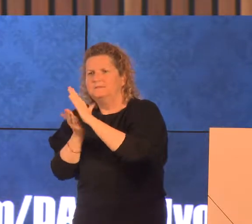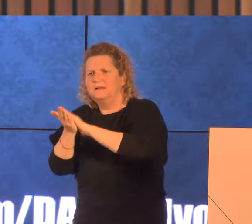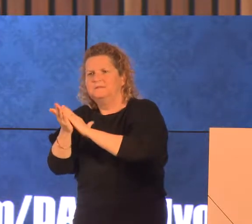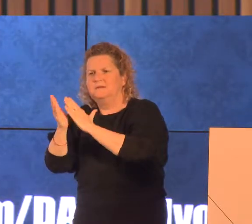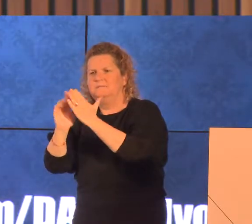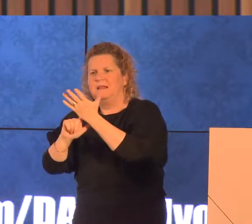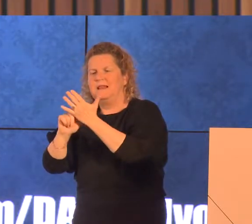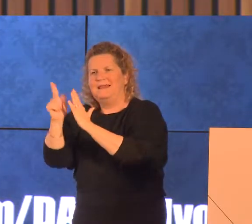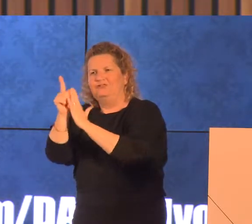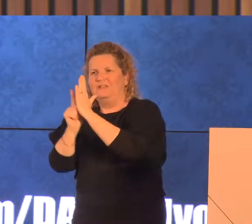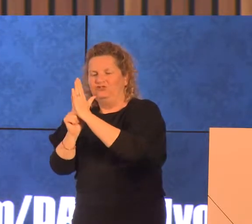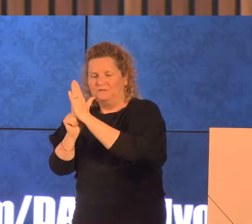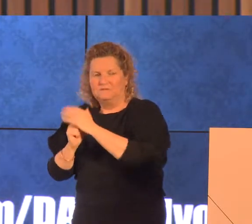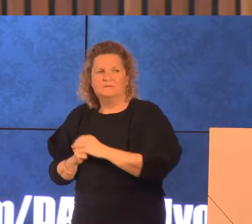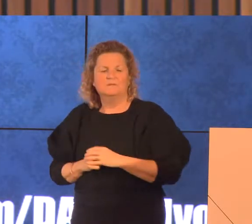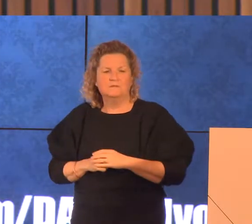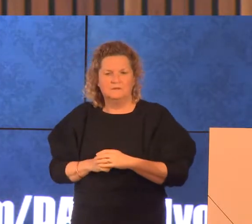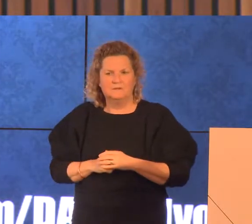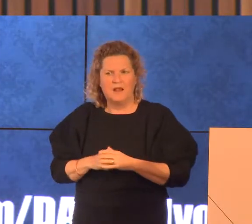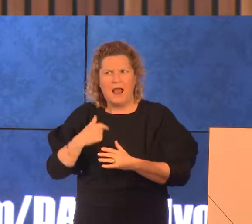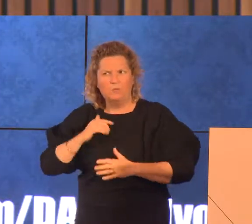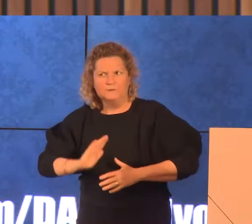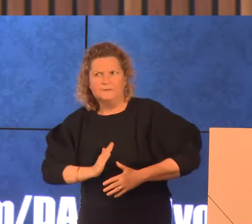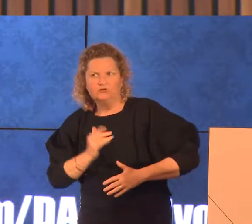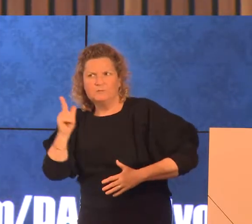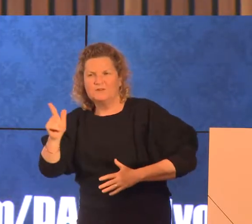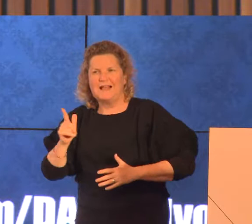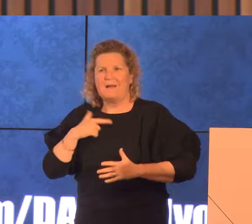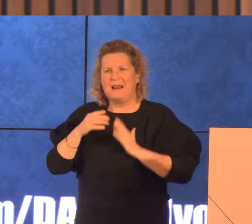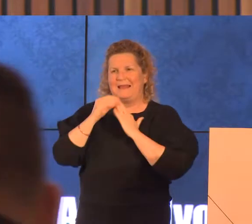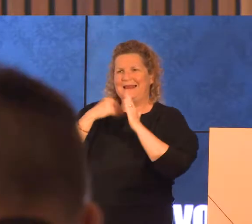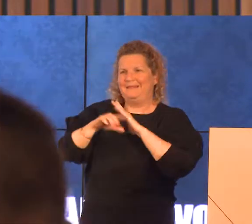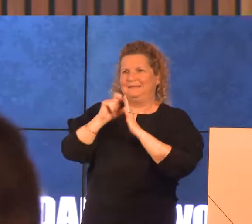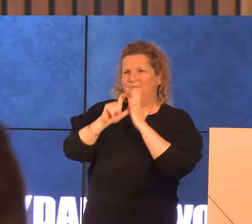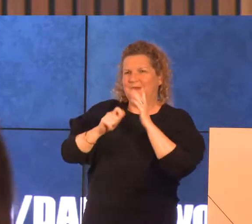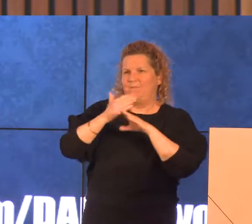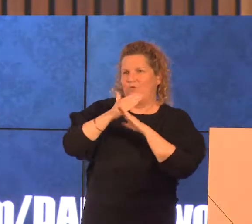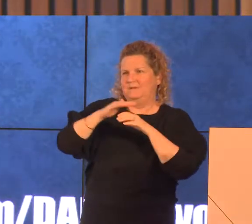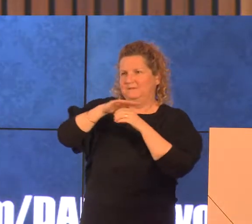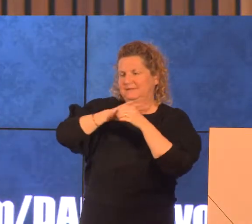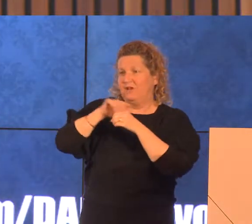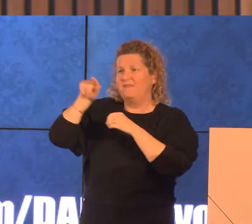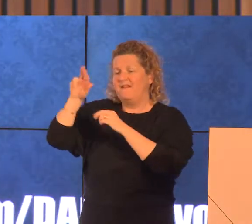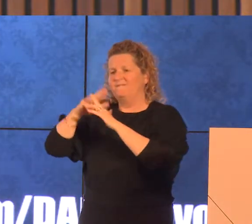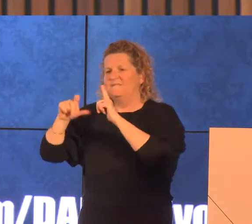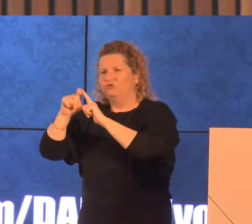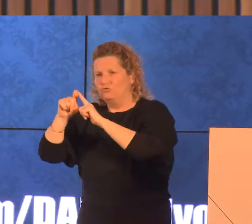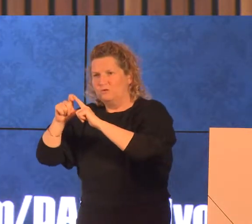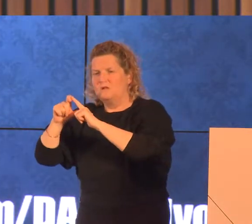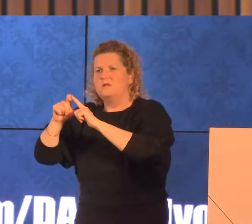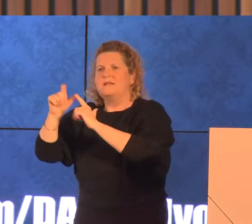of that and a key interest of mine as a leader in the disability employment services sector was federal legislation to